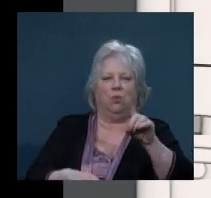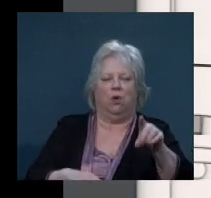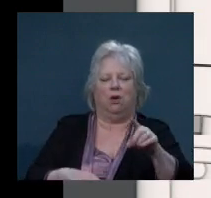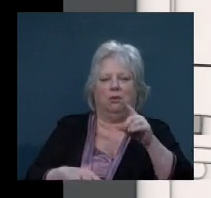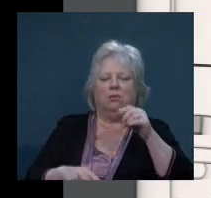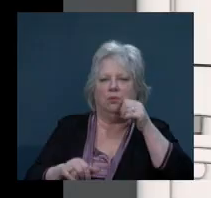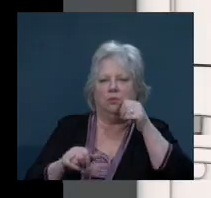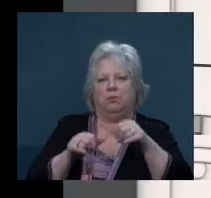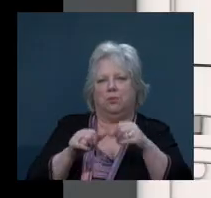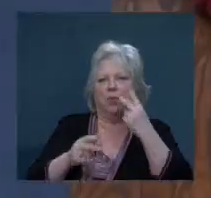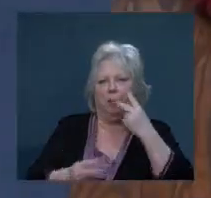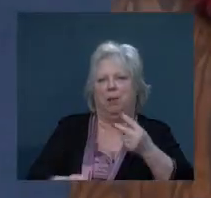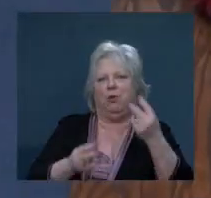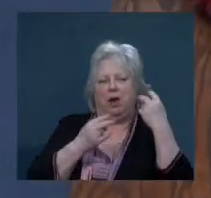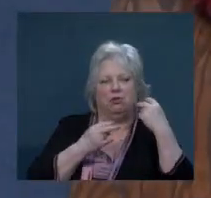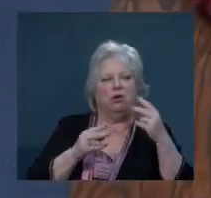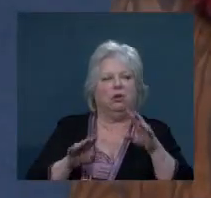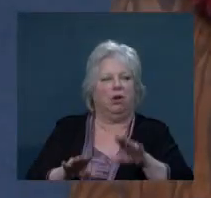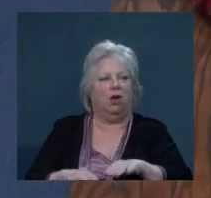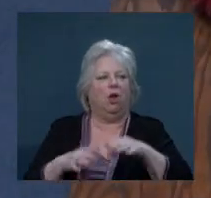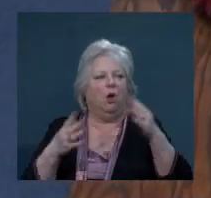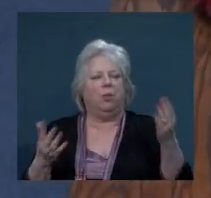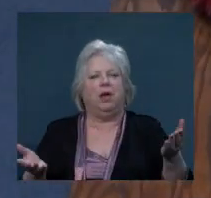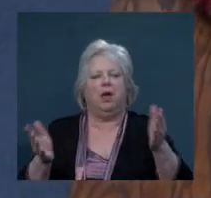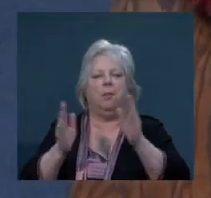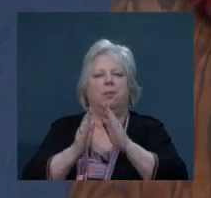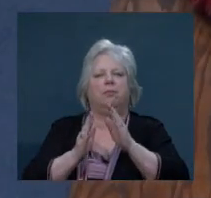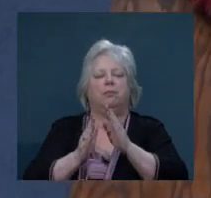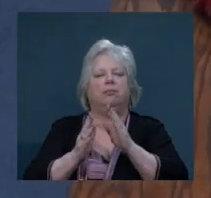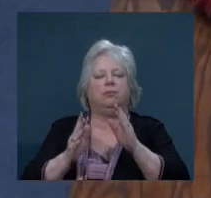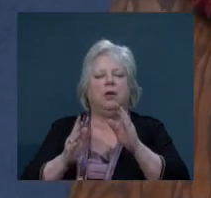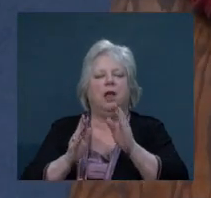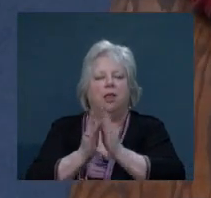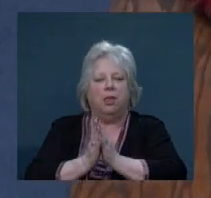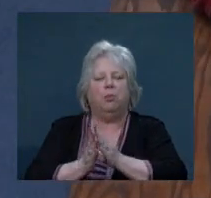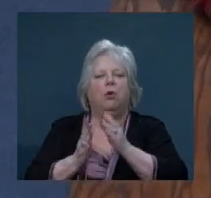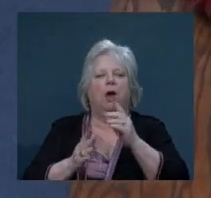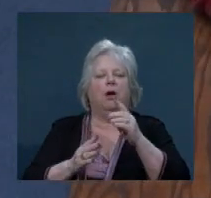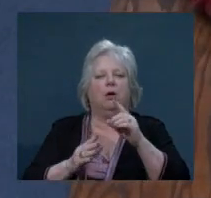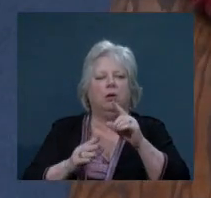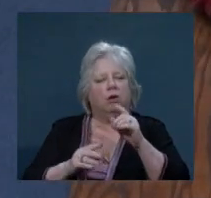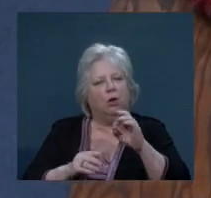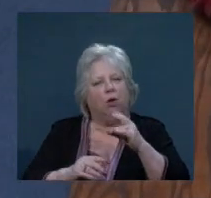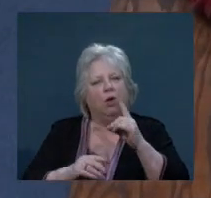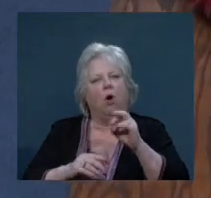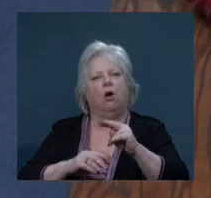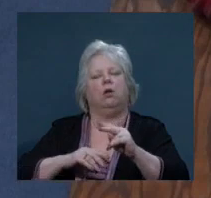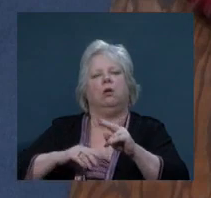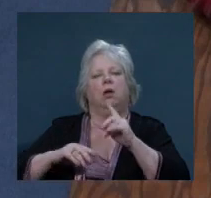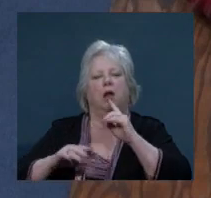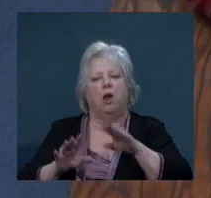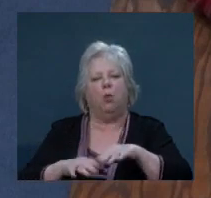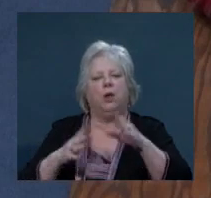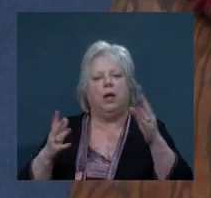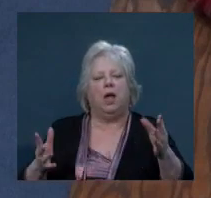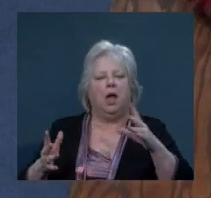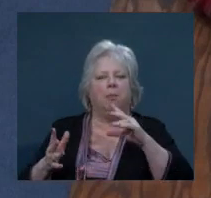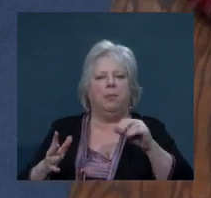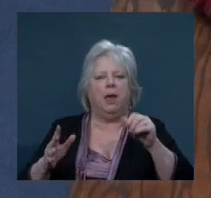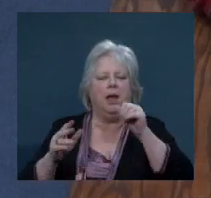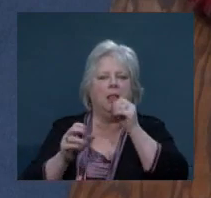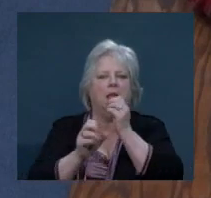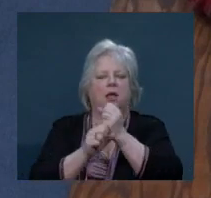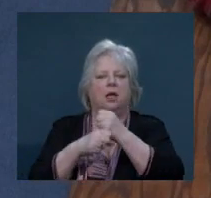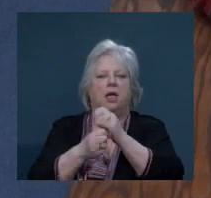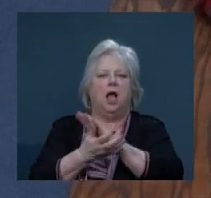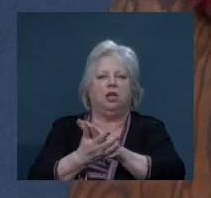9/11 commemoration, opening up the prayer garden, the dedication and the consecration of it. That was a